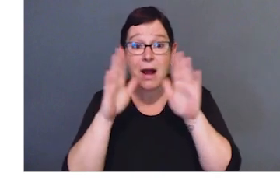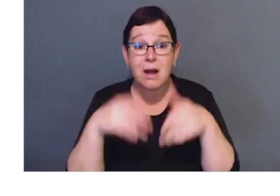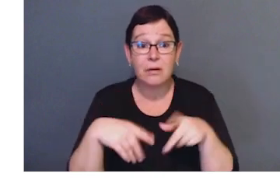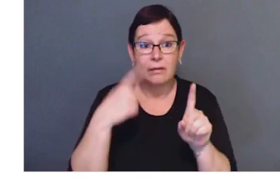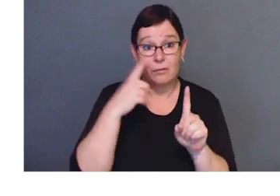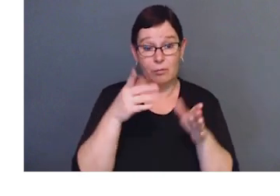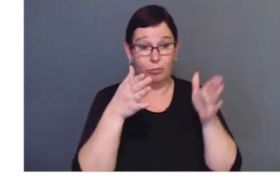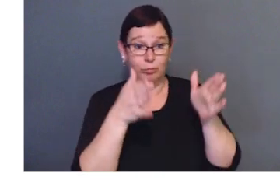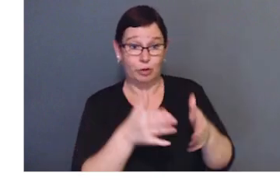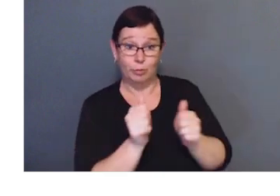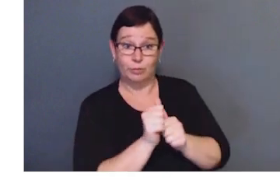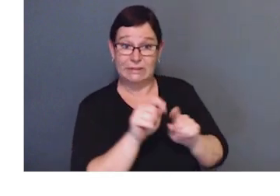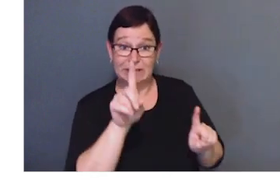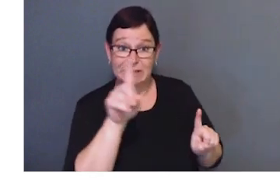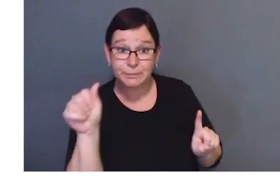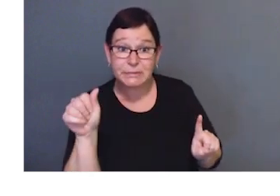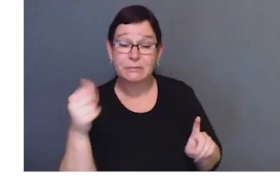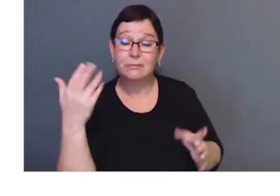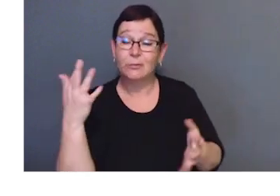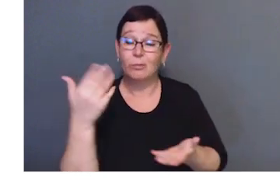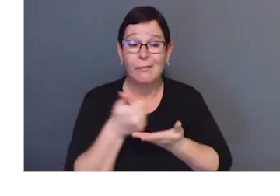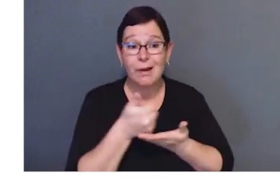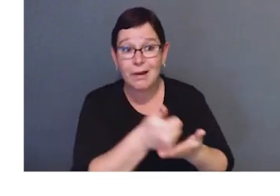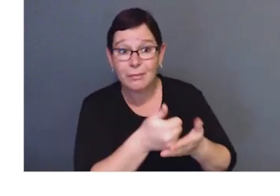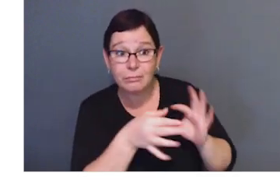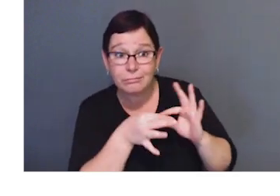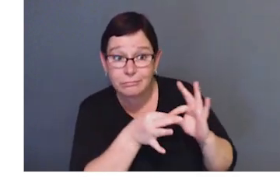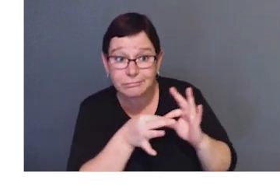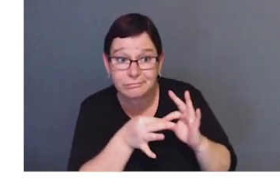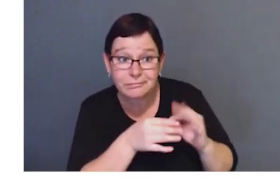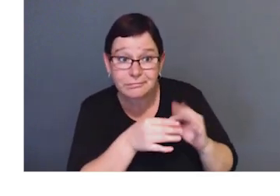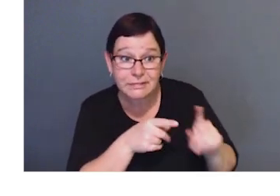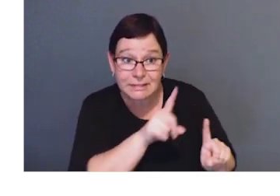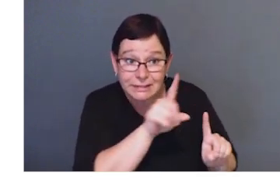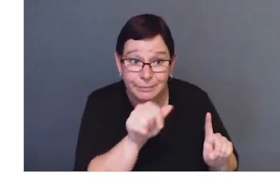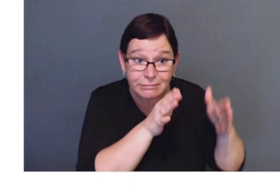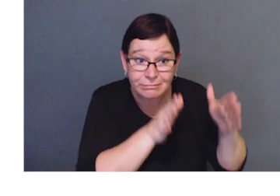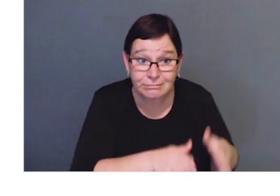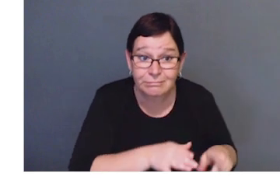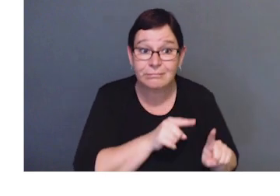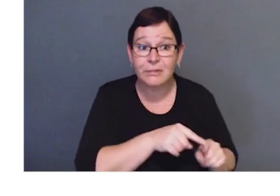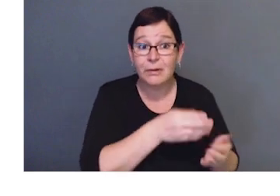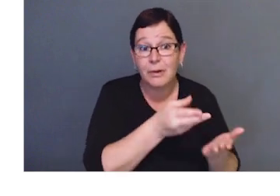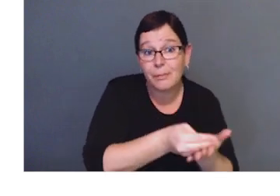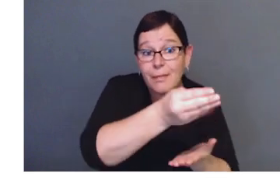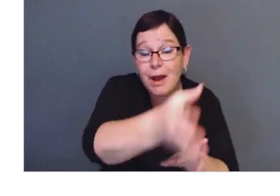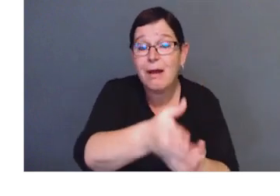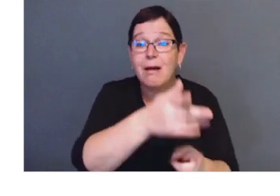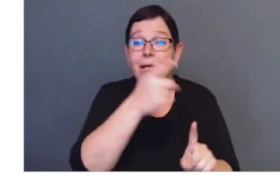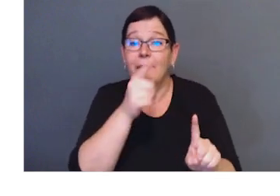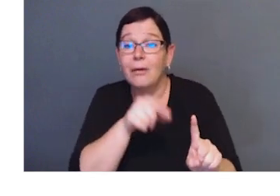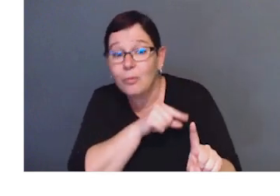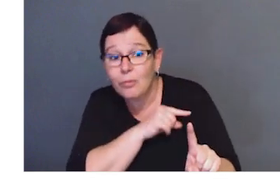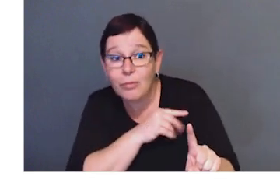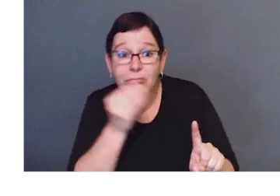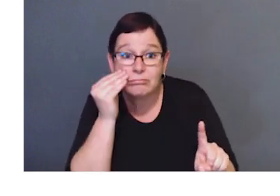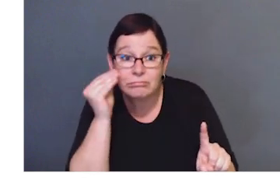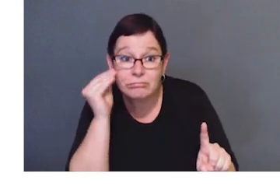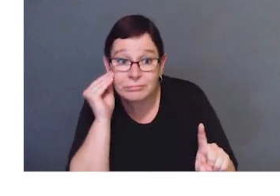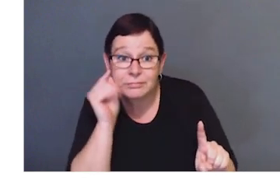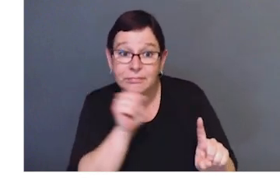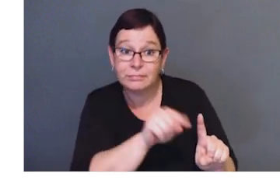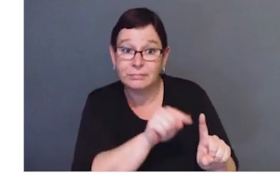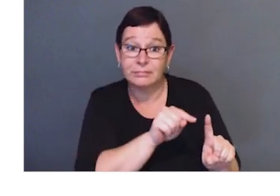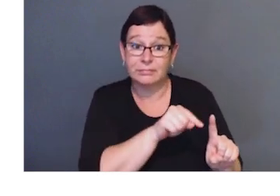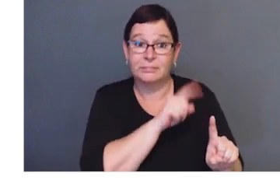buy or build a qualifying home, the individual with a disability must use and consider that home as their principal place of